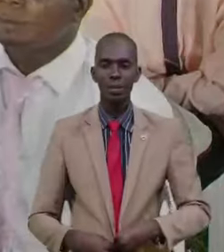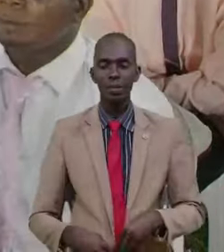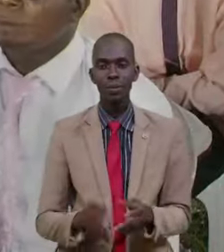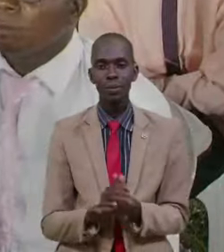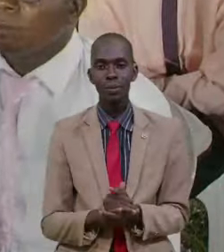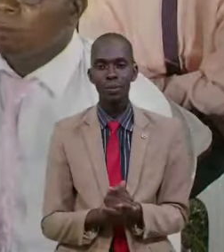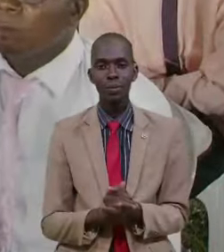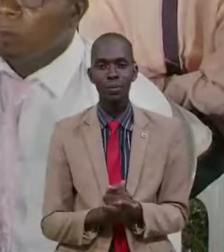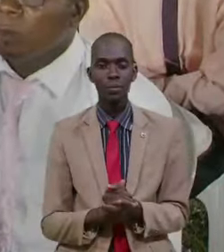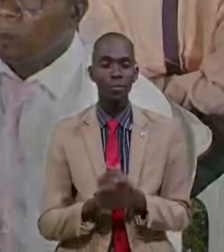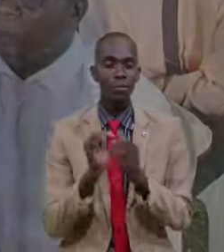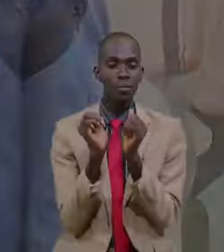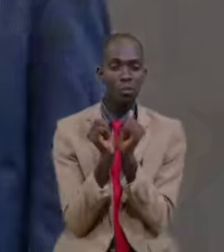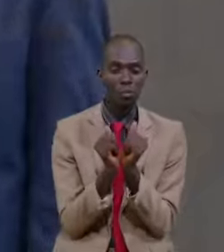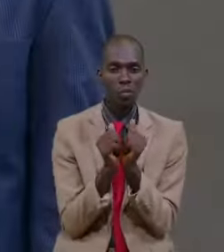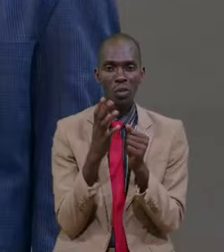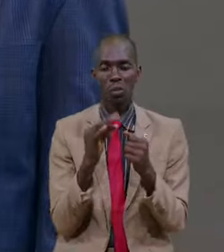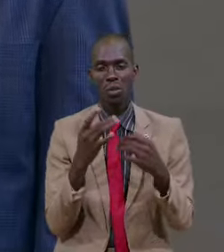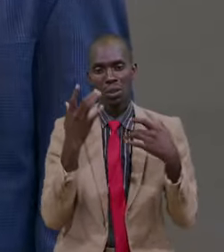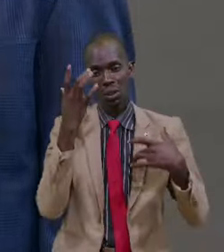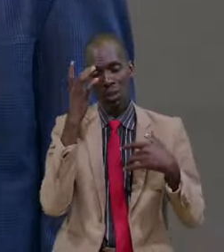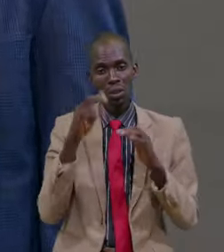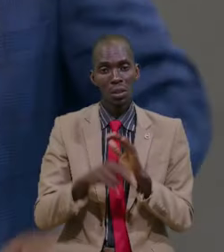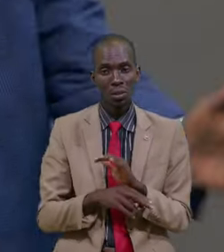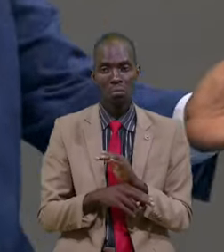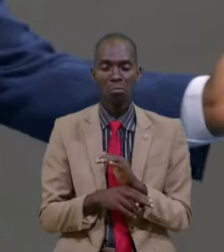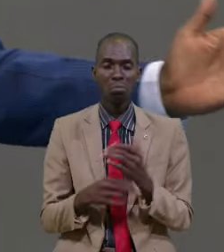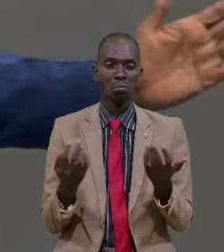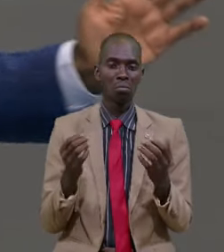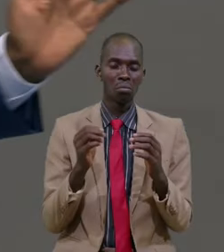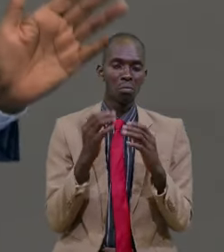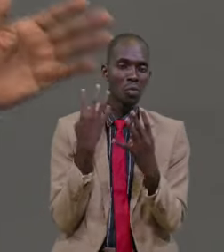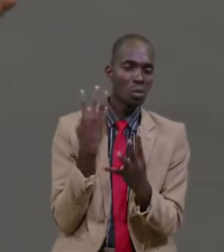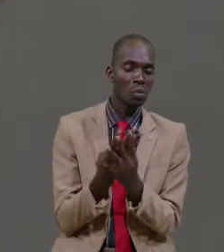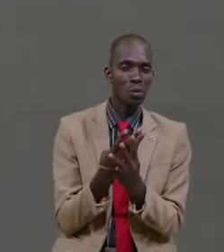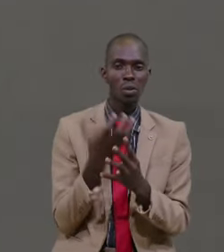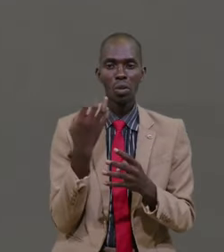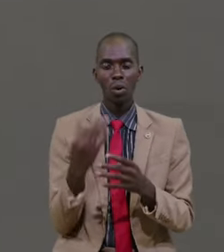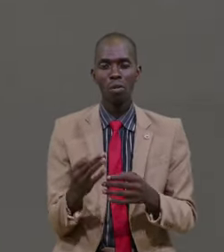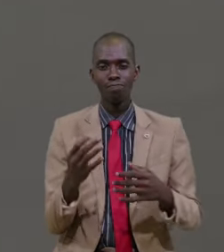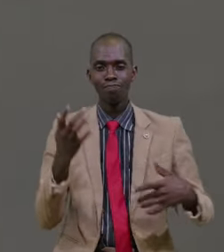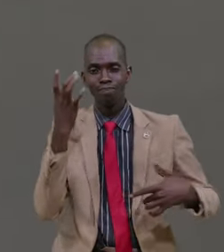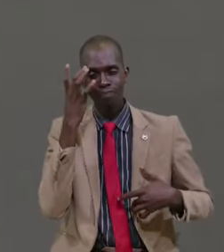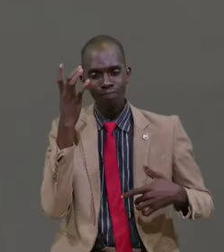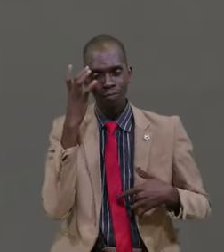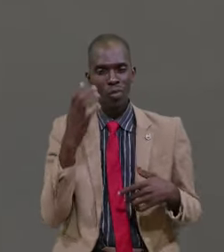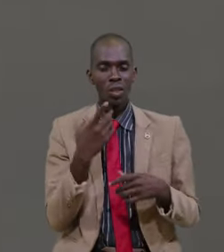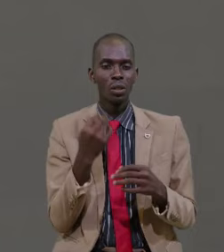Captivity of sickness, captivity of disease, captivity of just